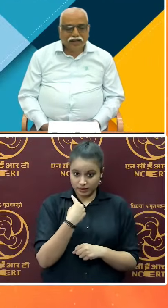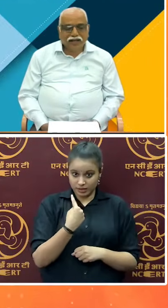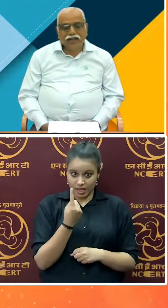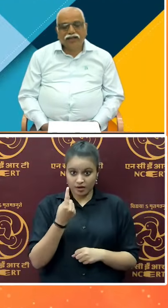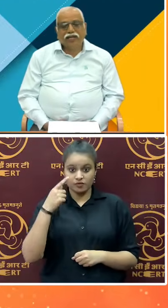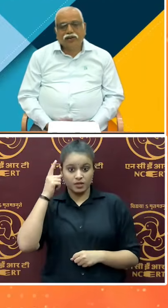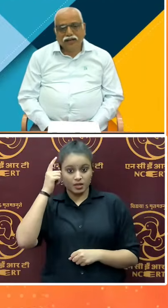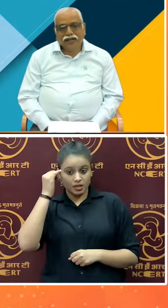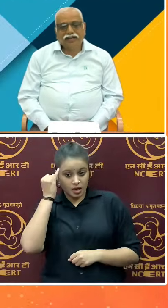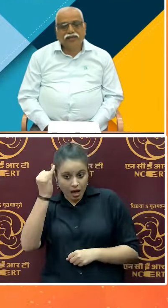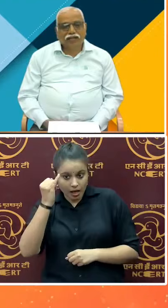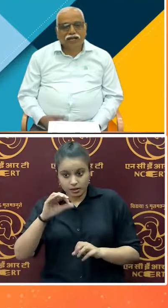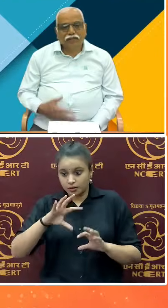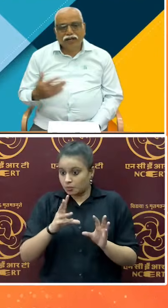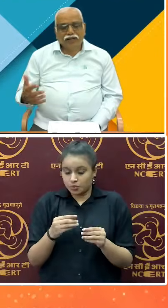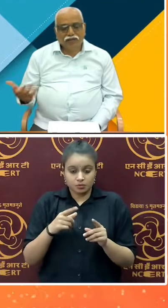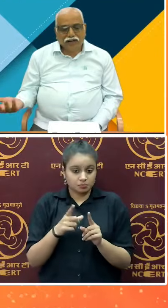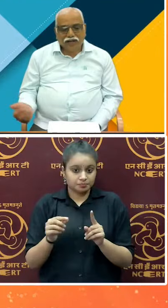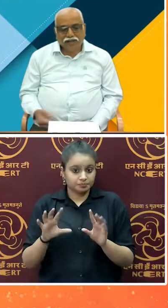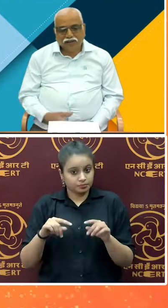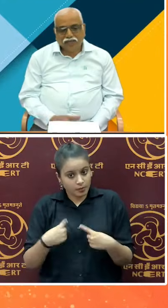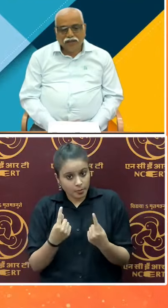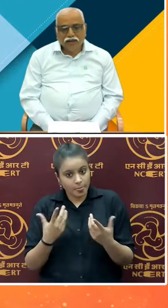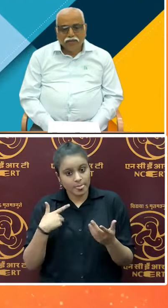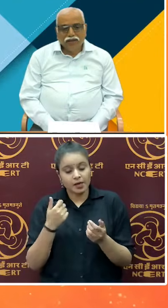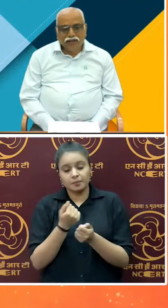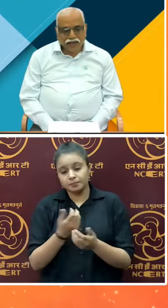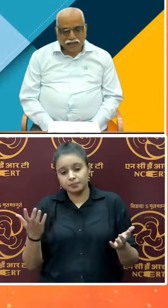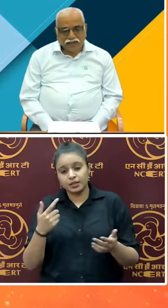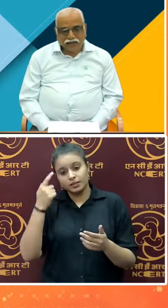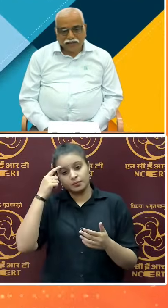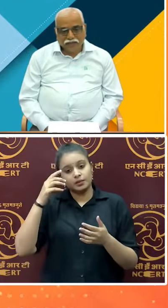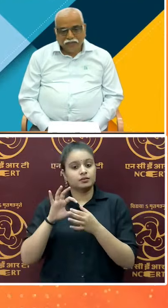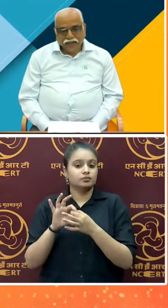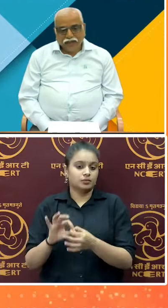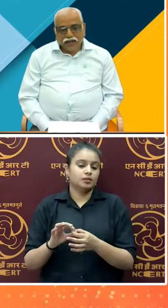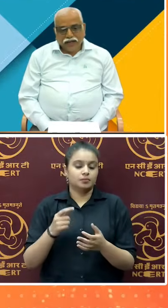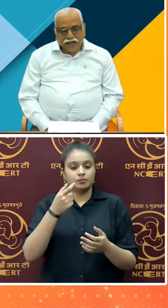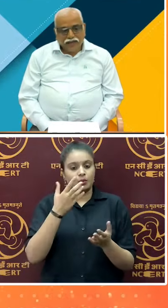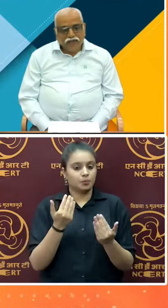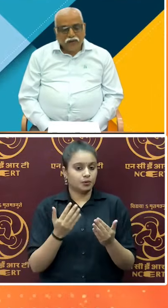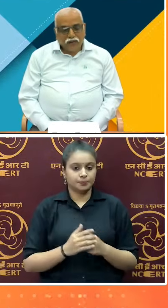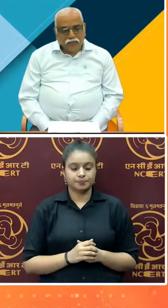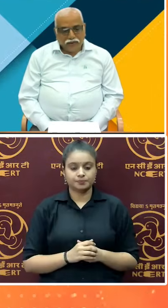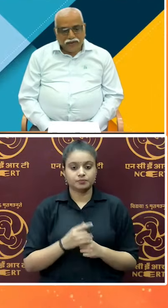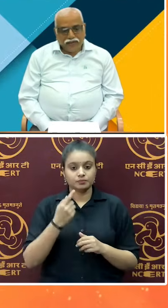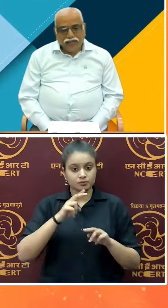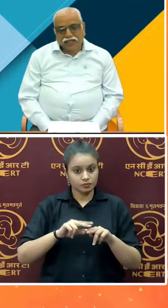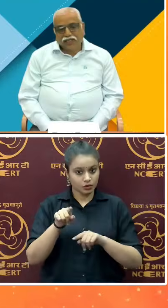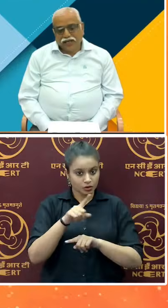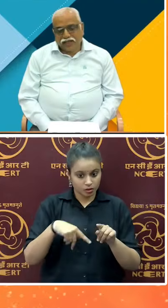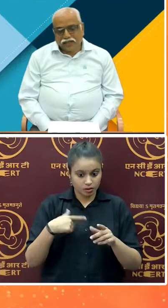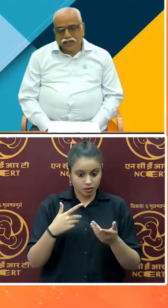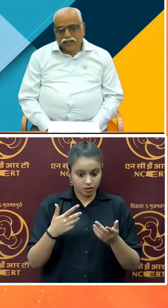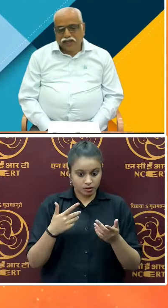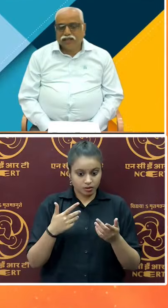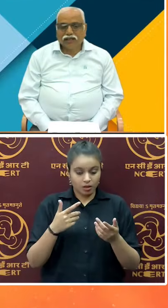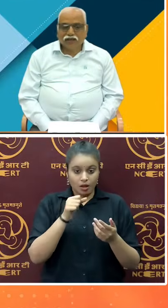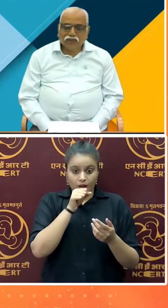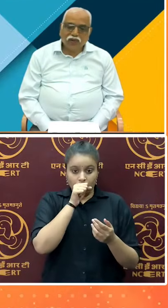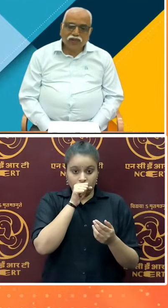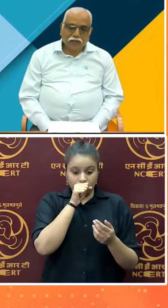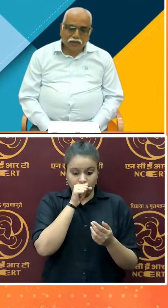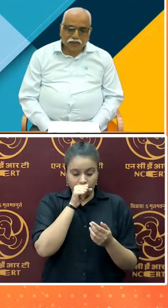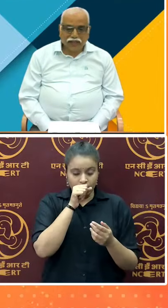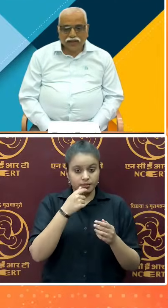ideas and they try to hide it. So that may lead to varieties of mental disorders. And then if you don't prevent the escalations and